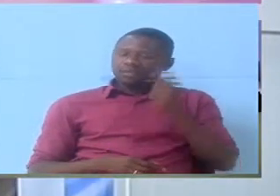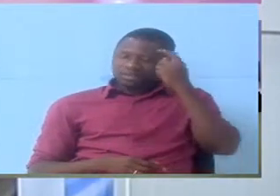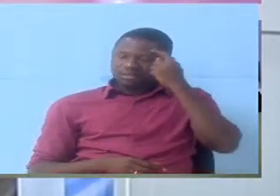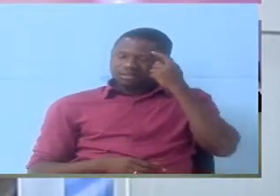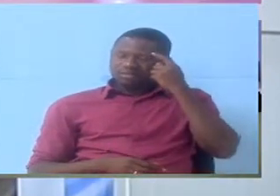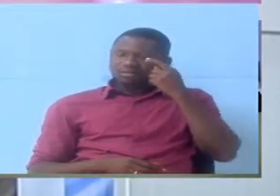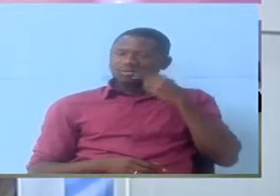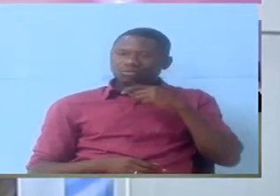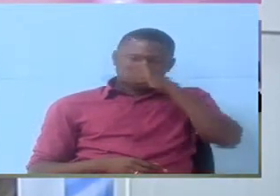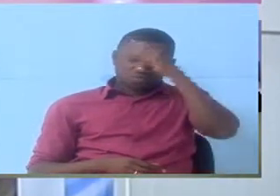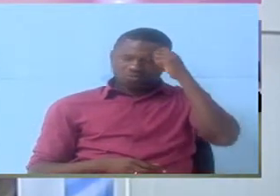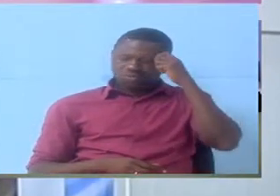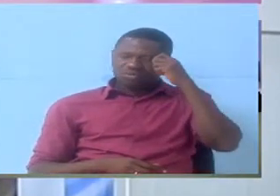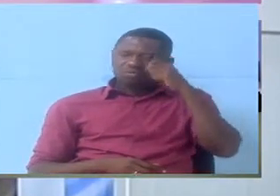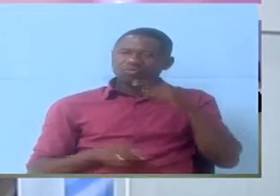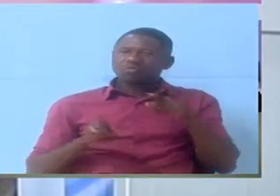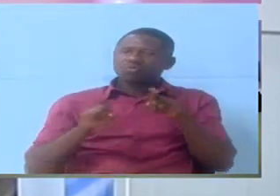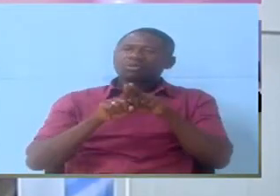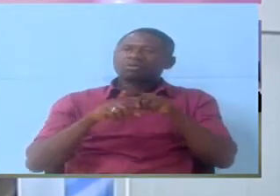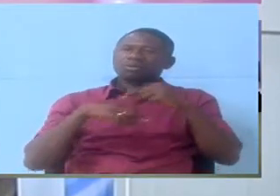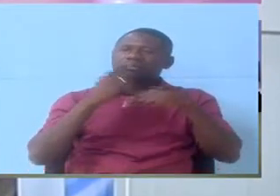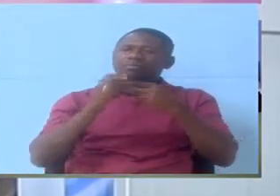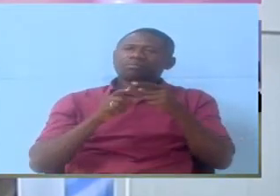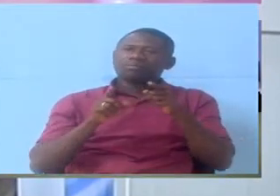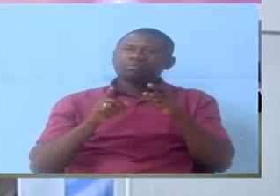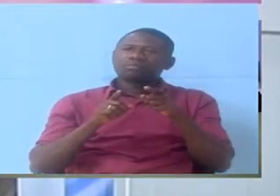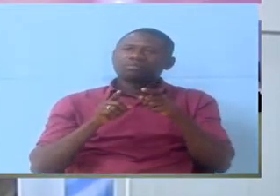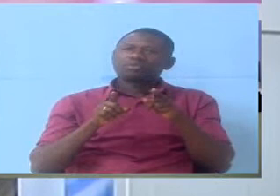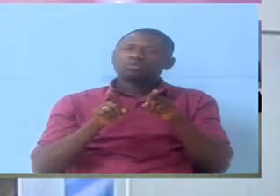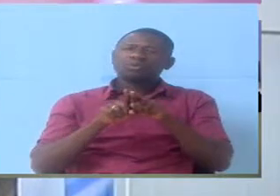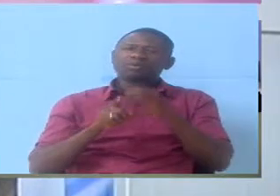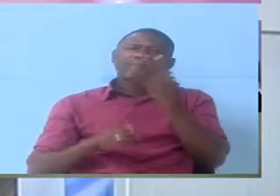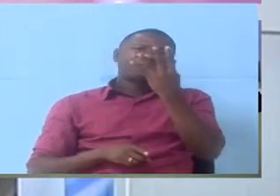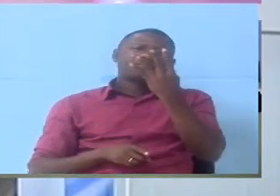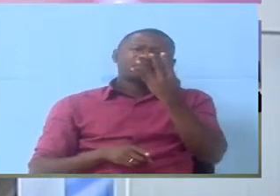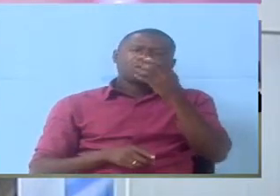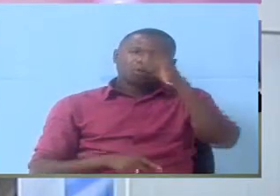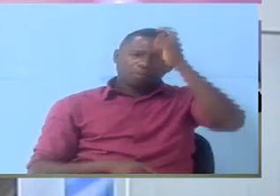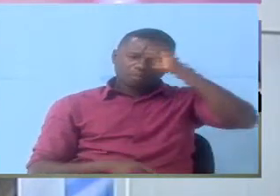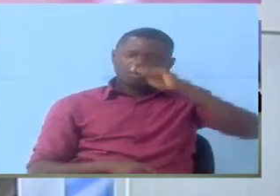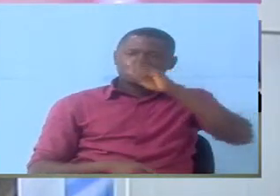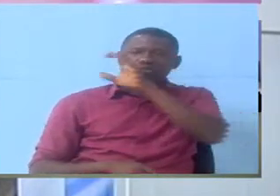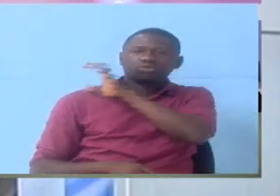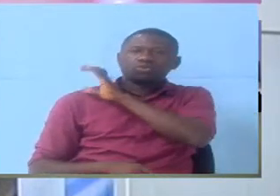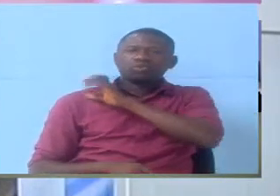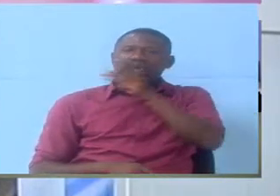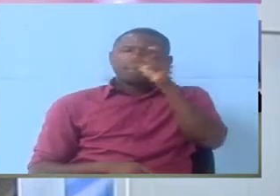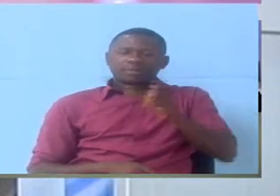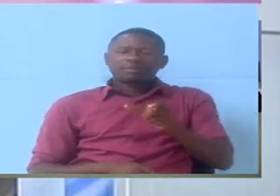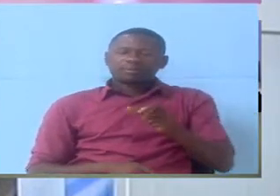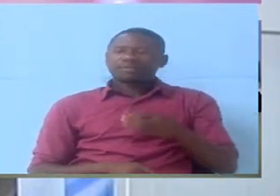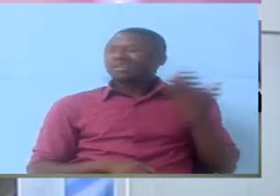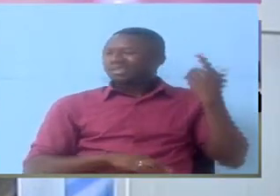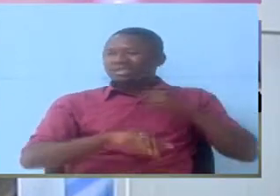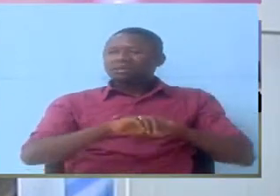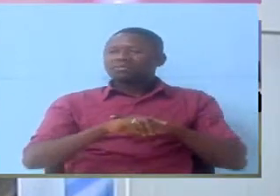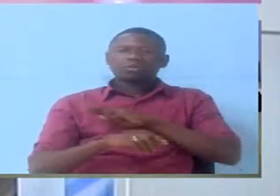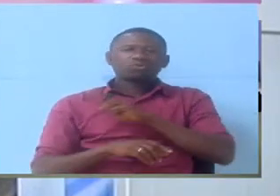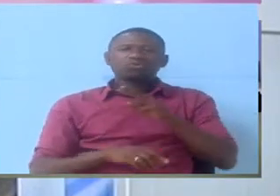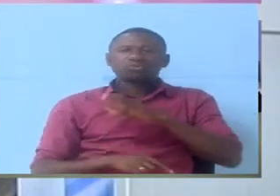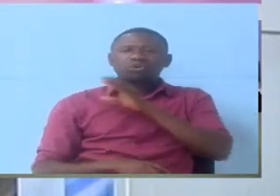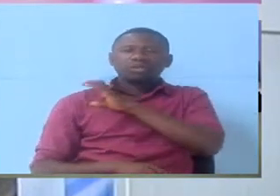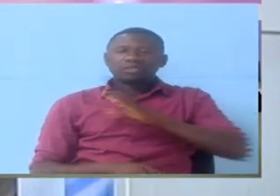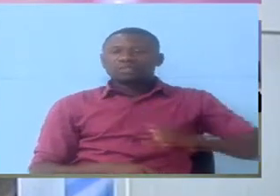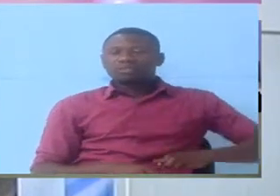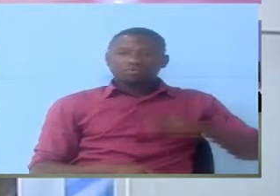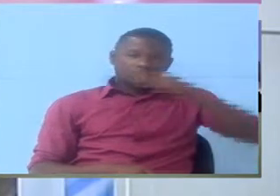commissioners, police commissioners in that mission. Na mera wo Bundala nim police commissioner nani le yedo kwake. One time there was no chief of staff. What is it on the